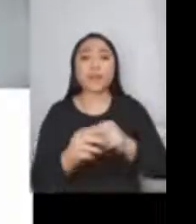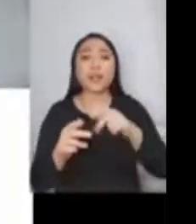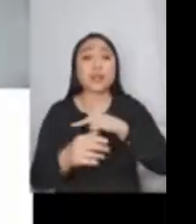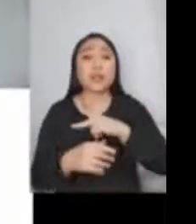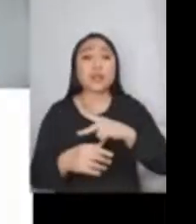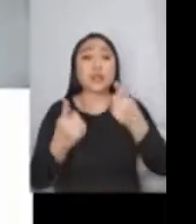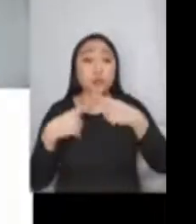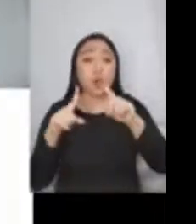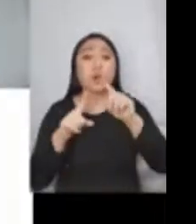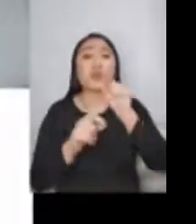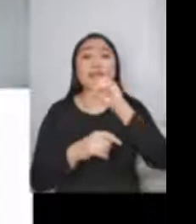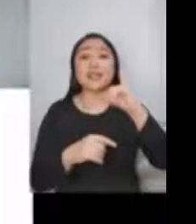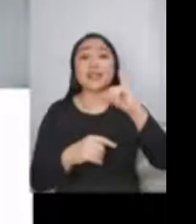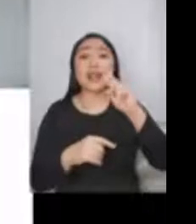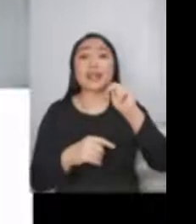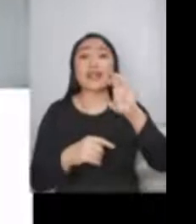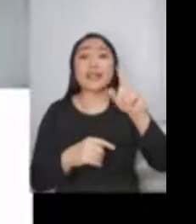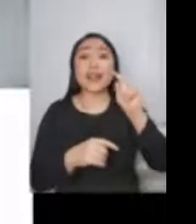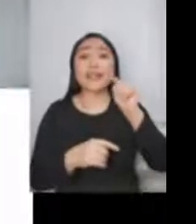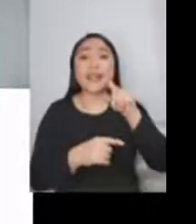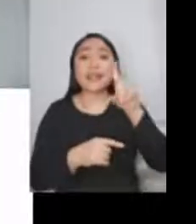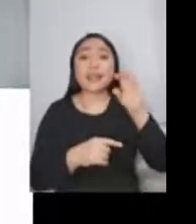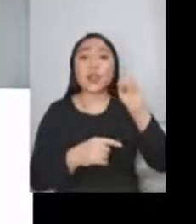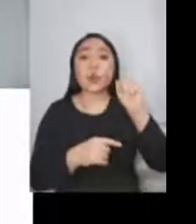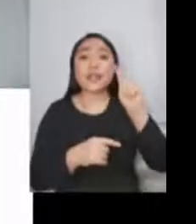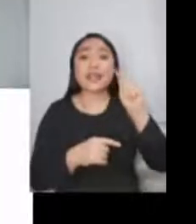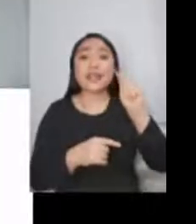catalog, just go to